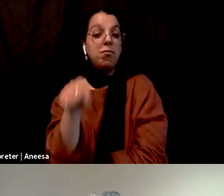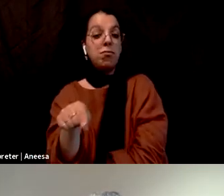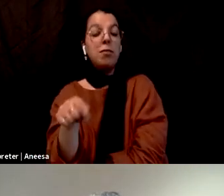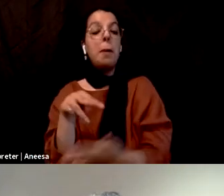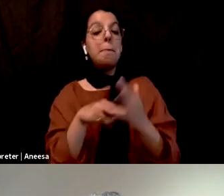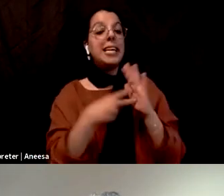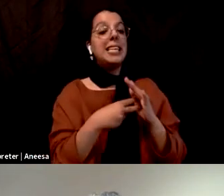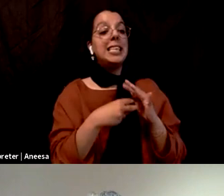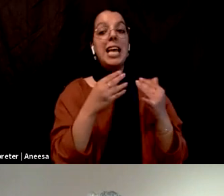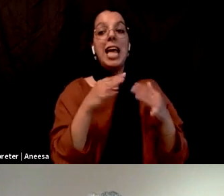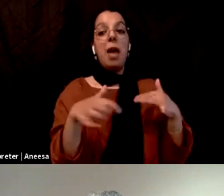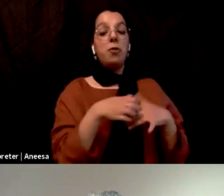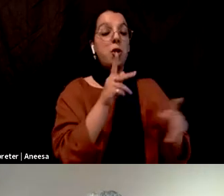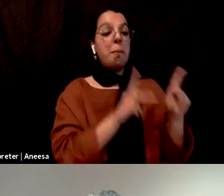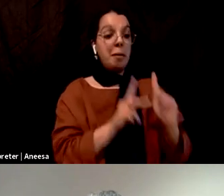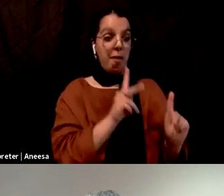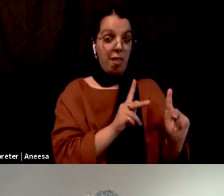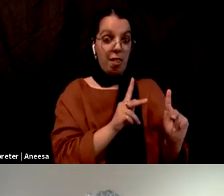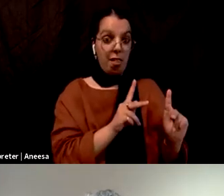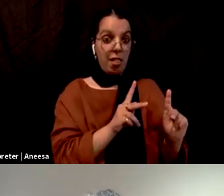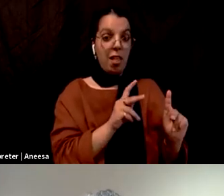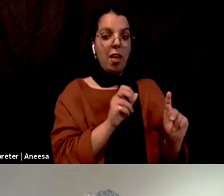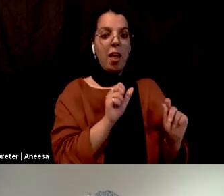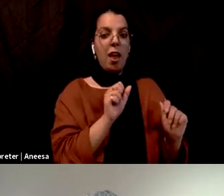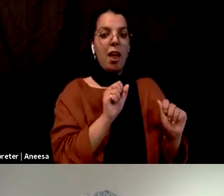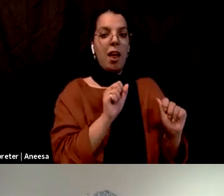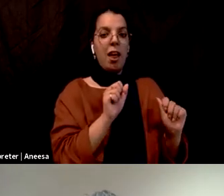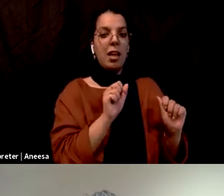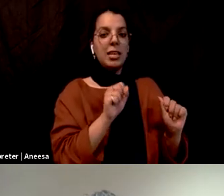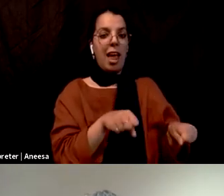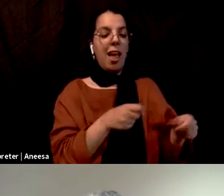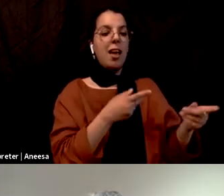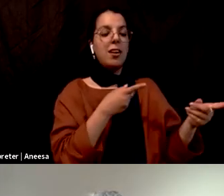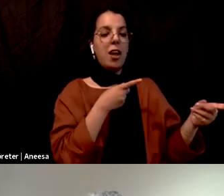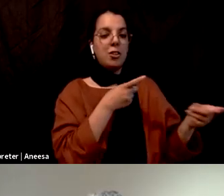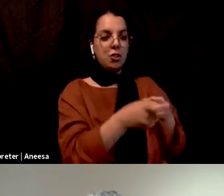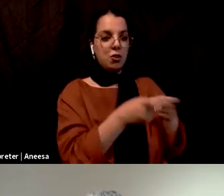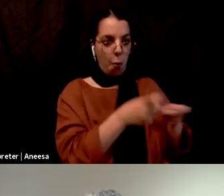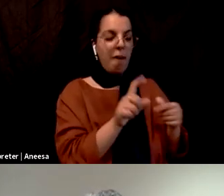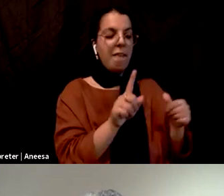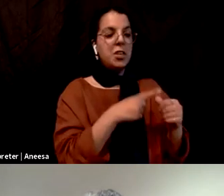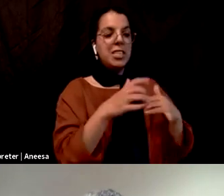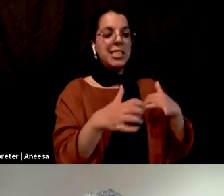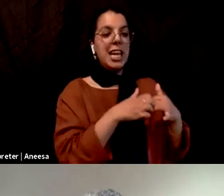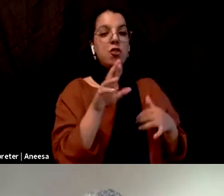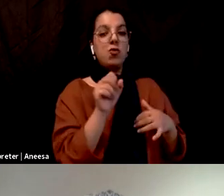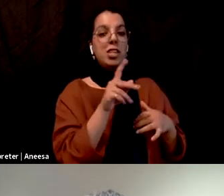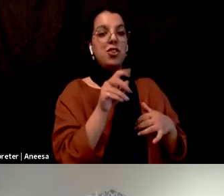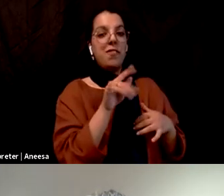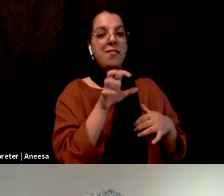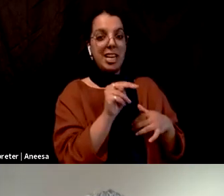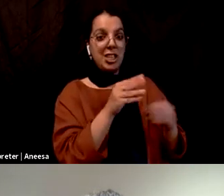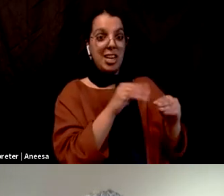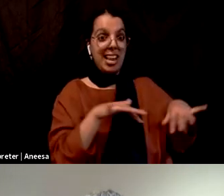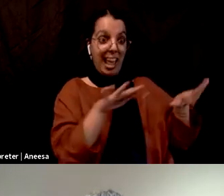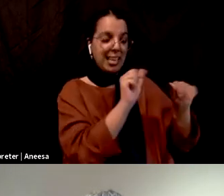over First Nation reservation lands. So it's I always say it's measured or